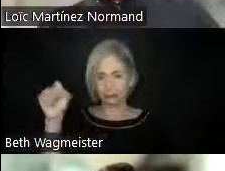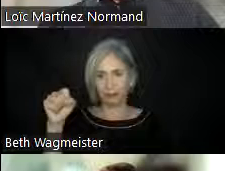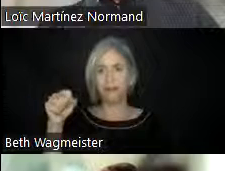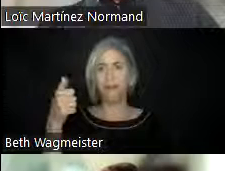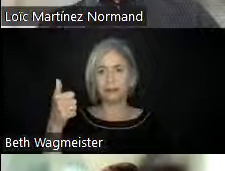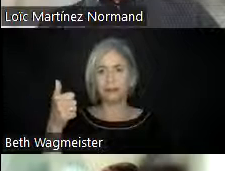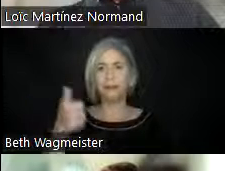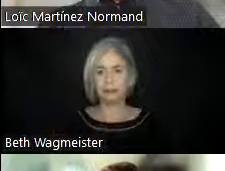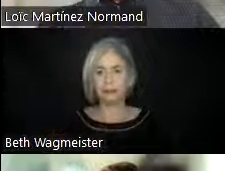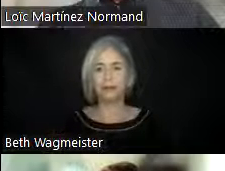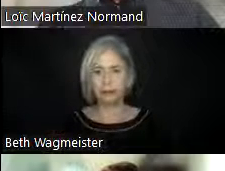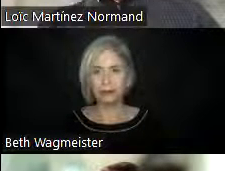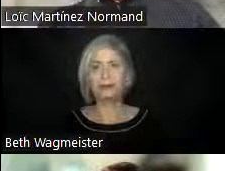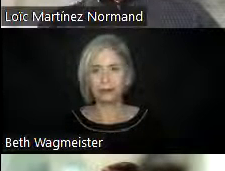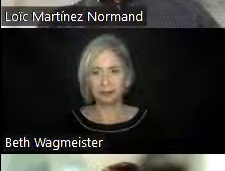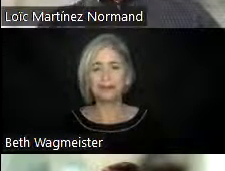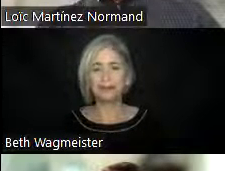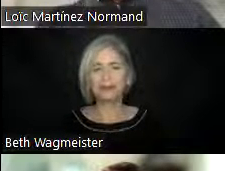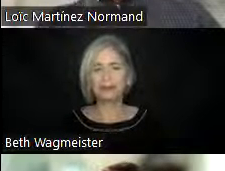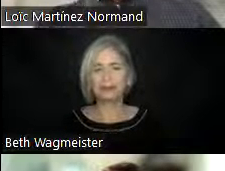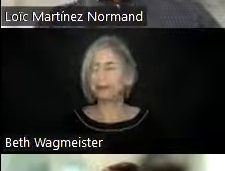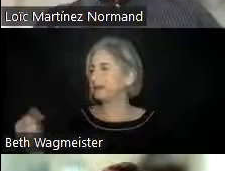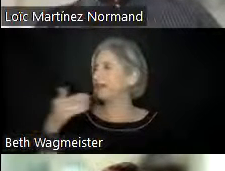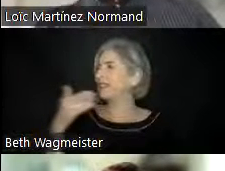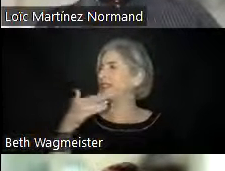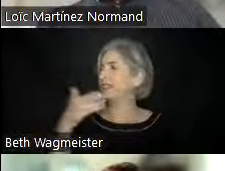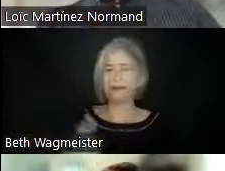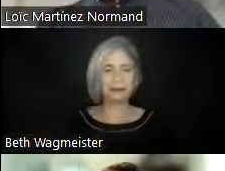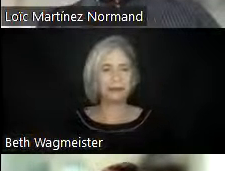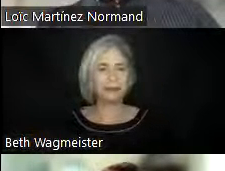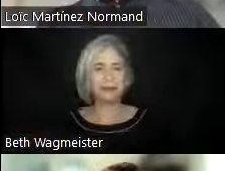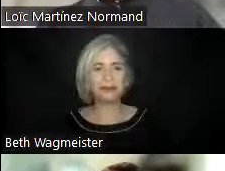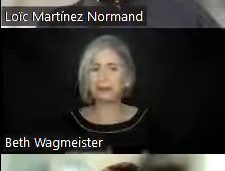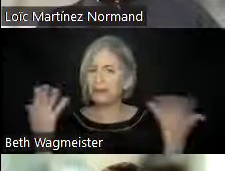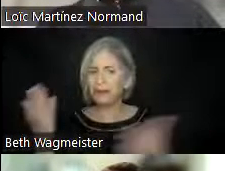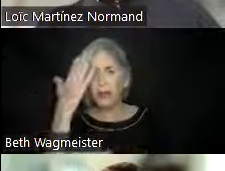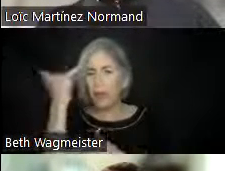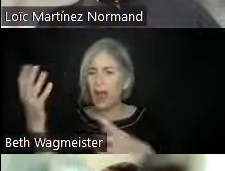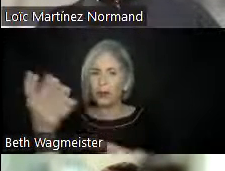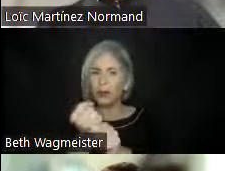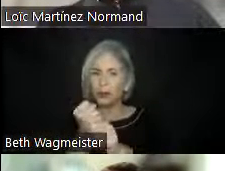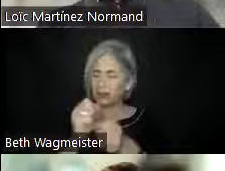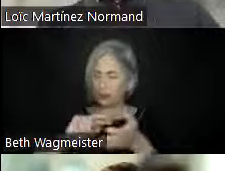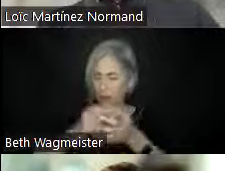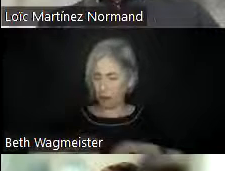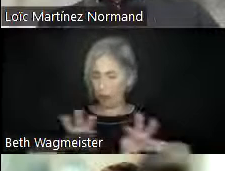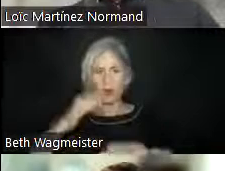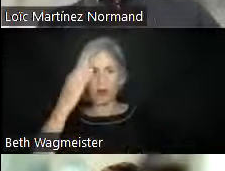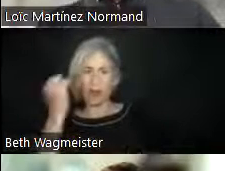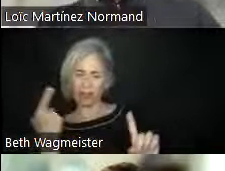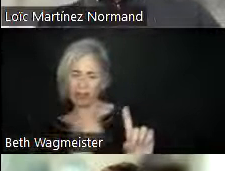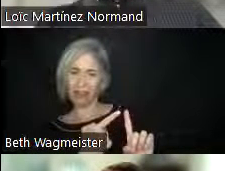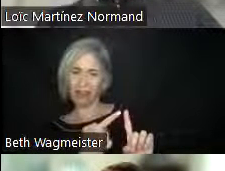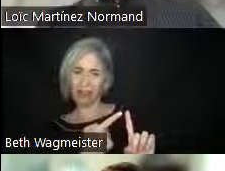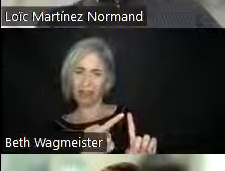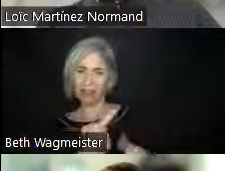Yes, everything looks good. Yes, thank you. So why procurement matters. Probably I don't